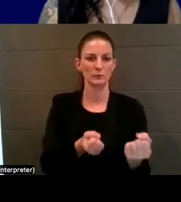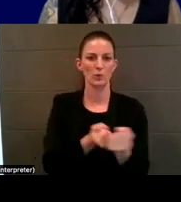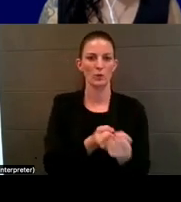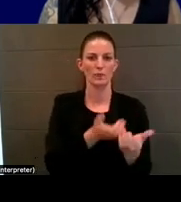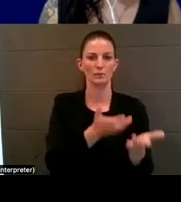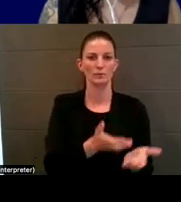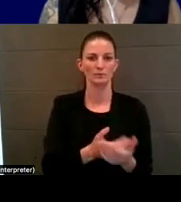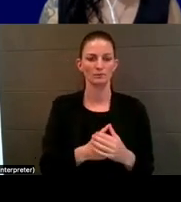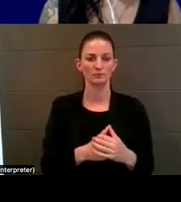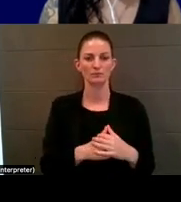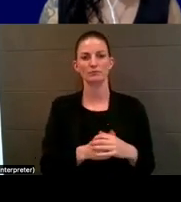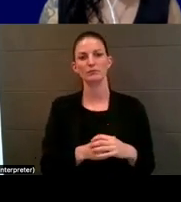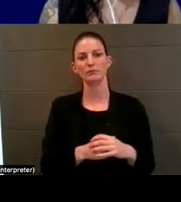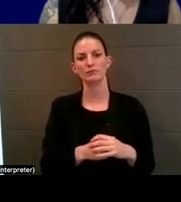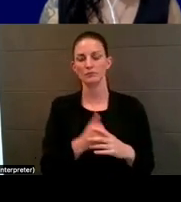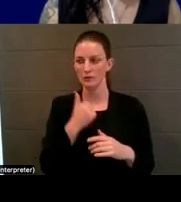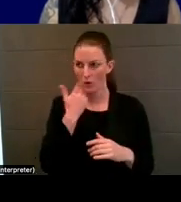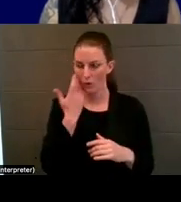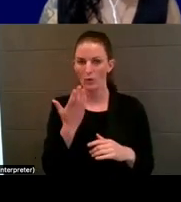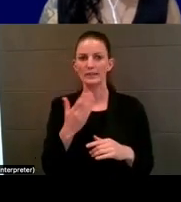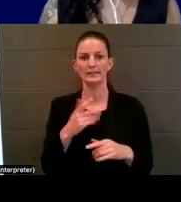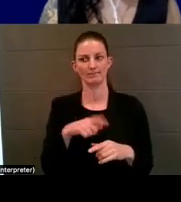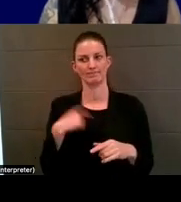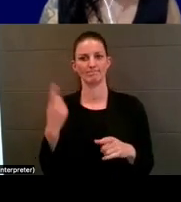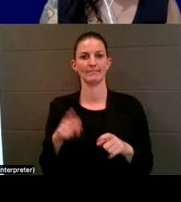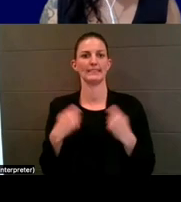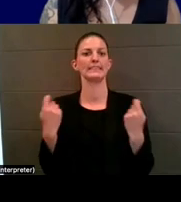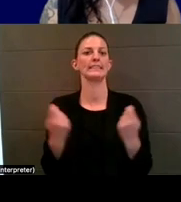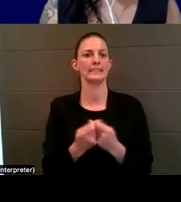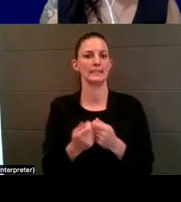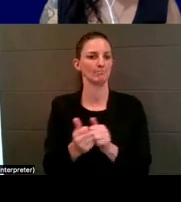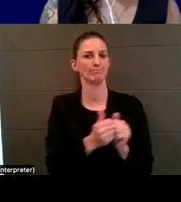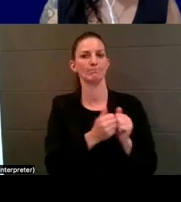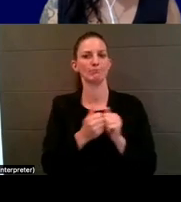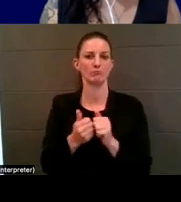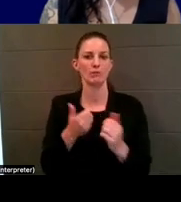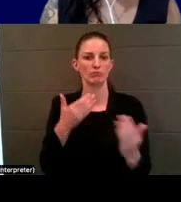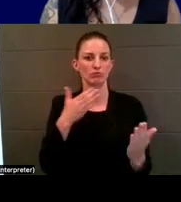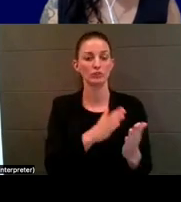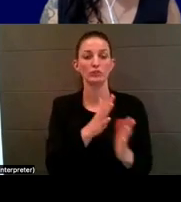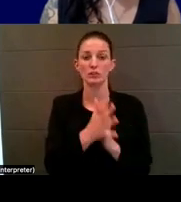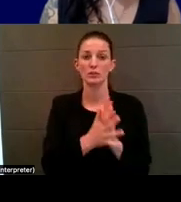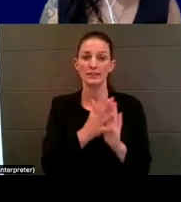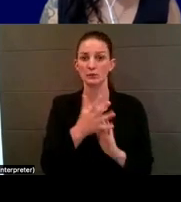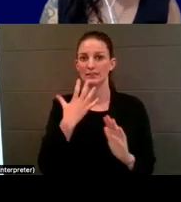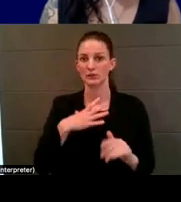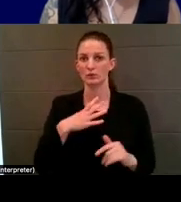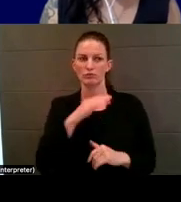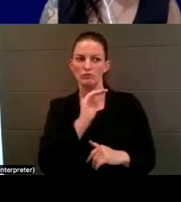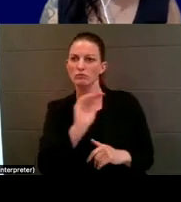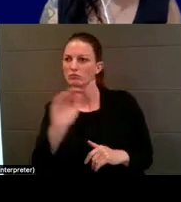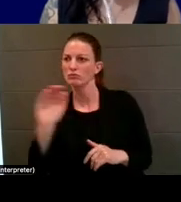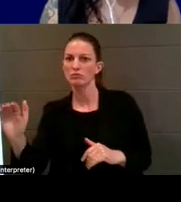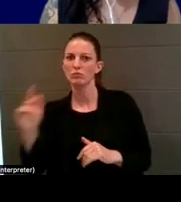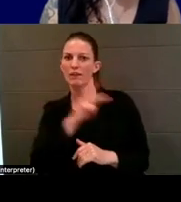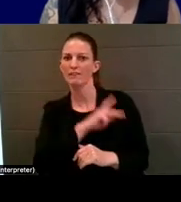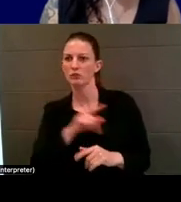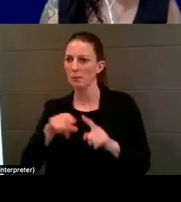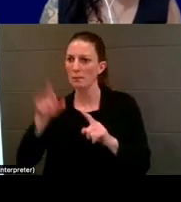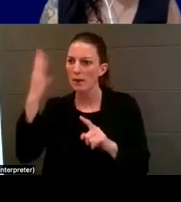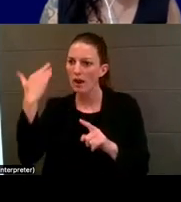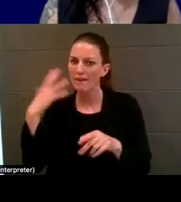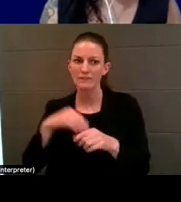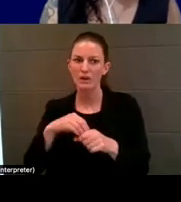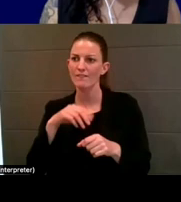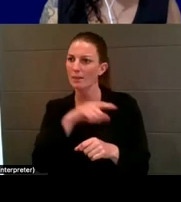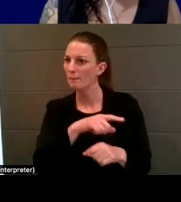It will always be a team approach. So we need to gather information such as professionals involved, history of anything that's happened to that